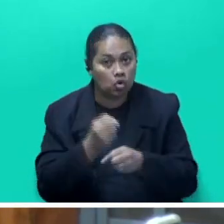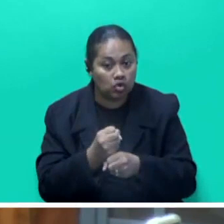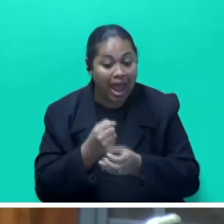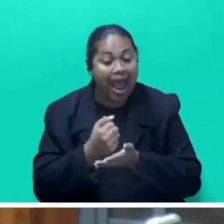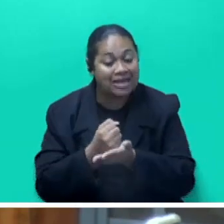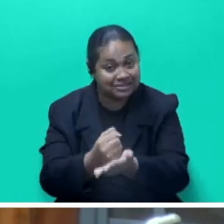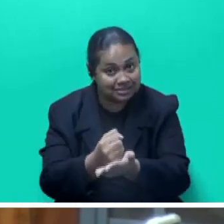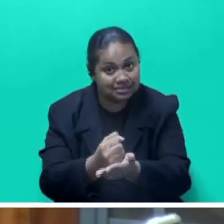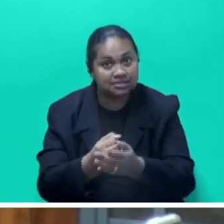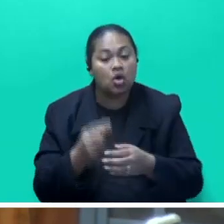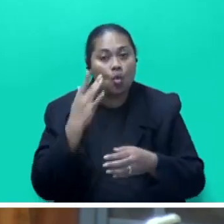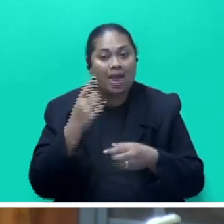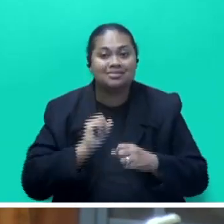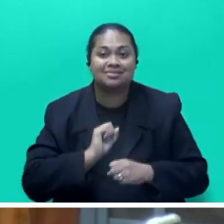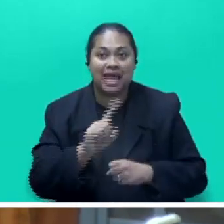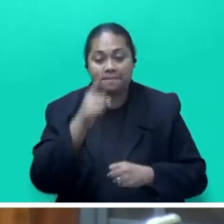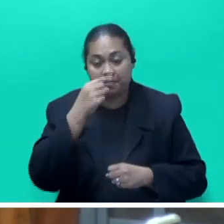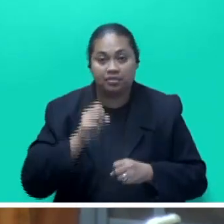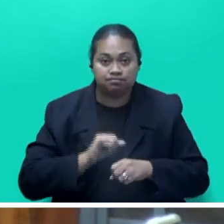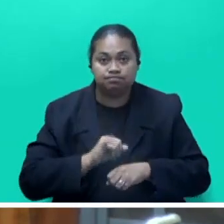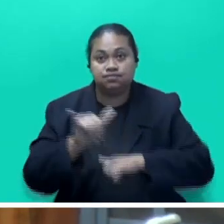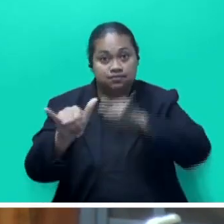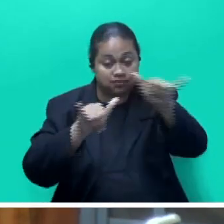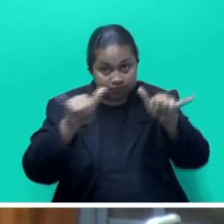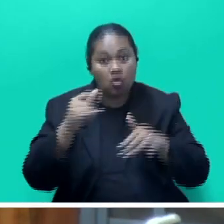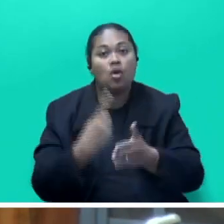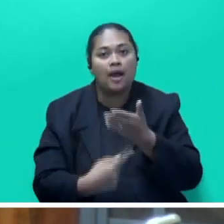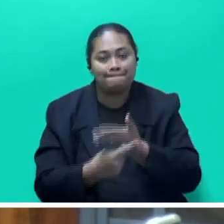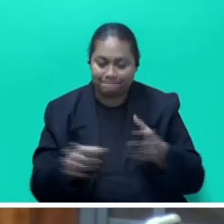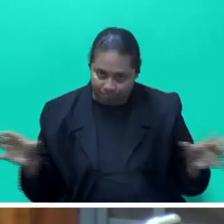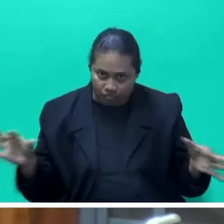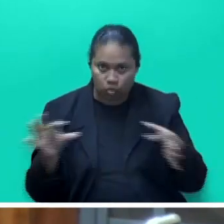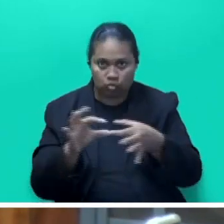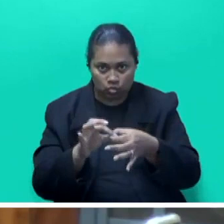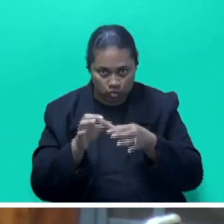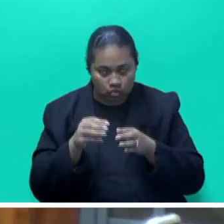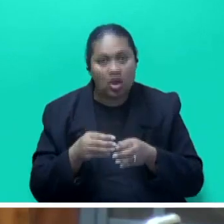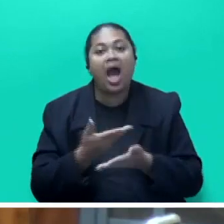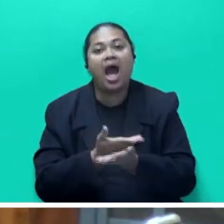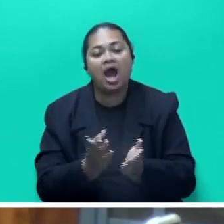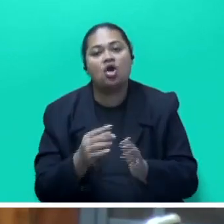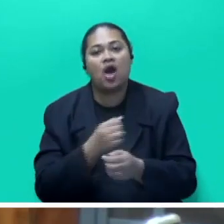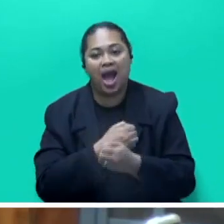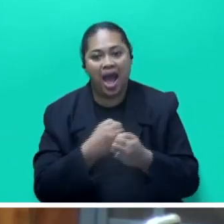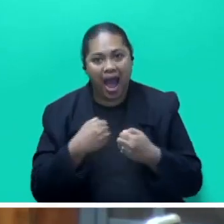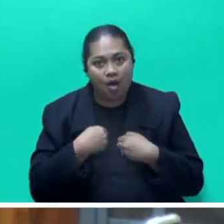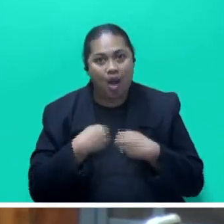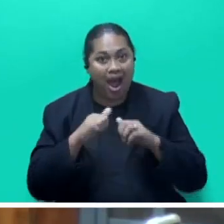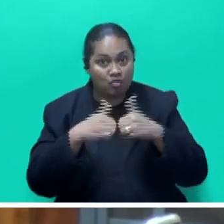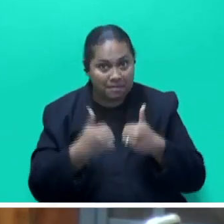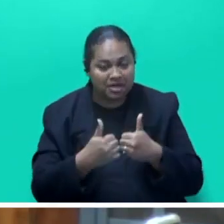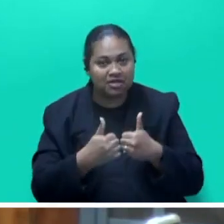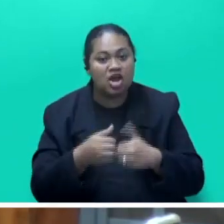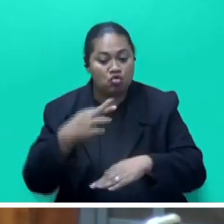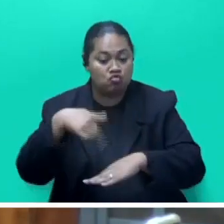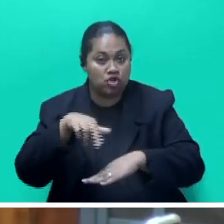and regional deployments are aligned well to our regional cooperation strategy outlined in the BOE Declaration of Regional Security, where